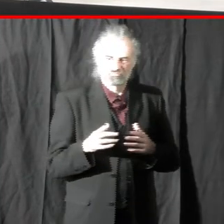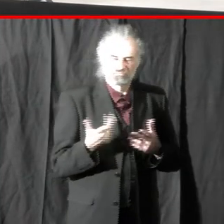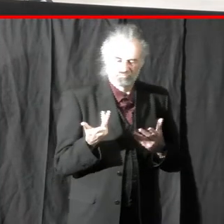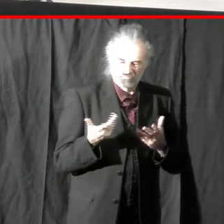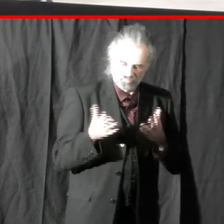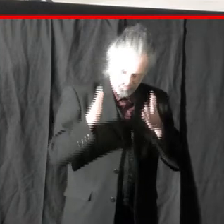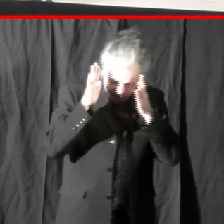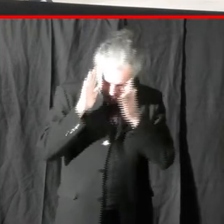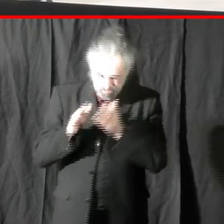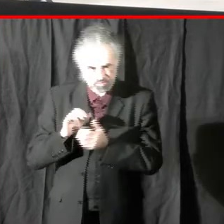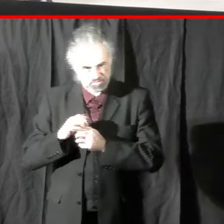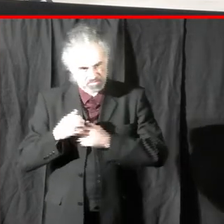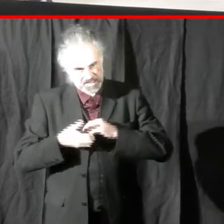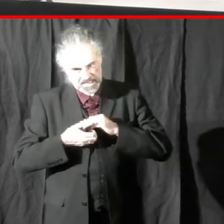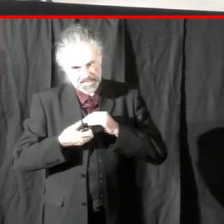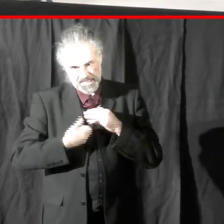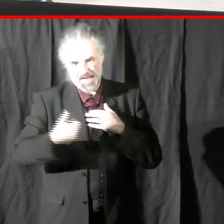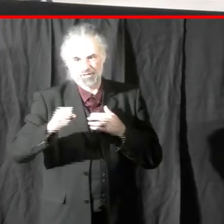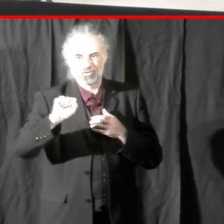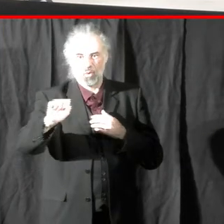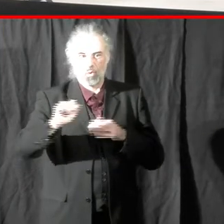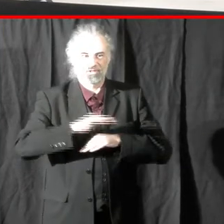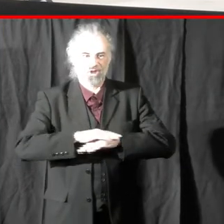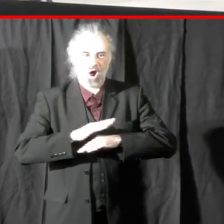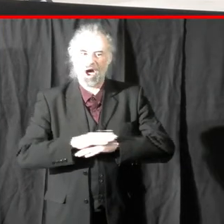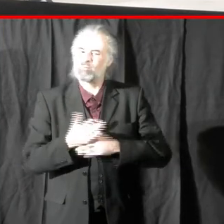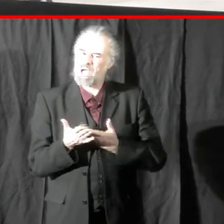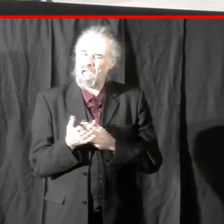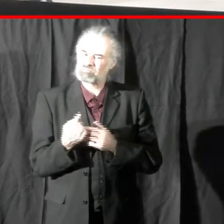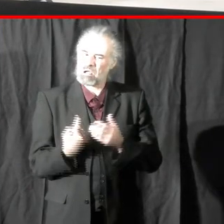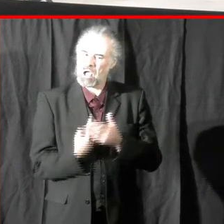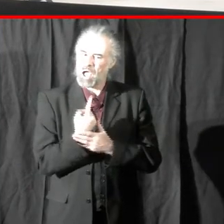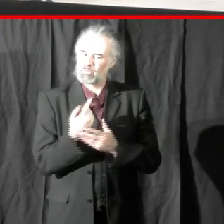time work in that industry?